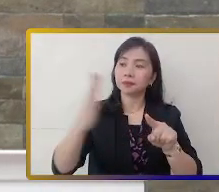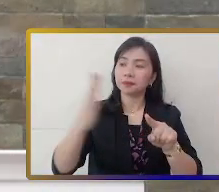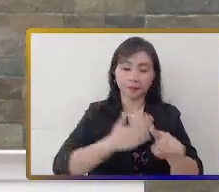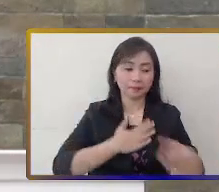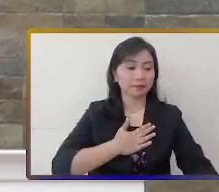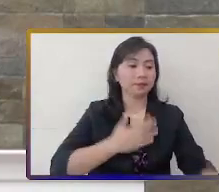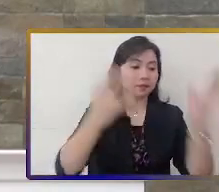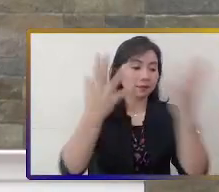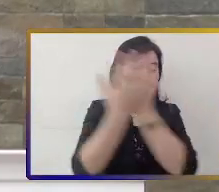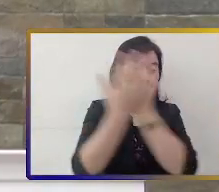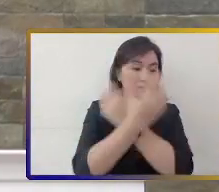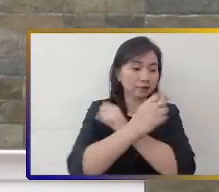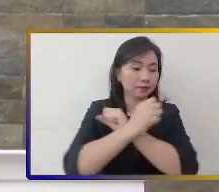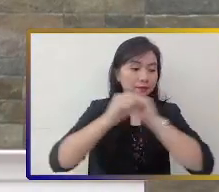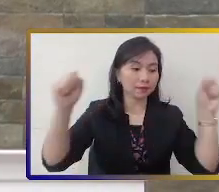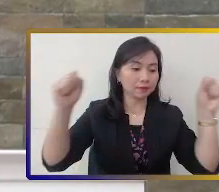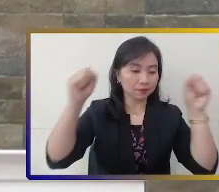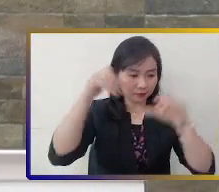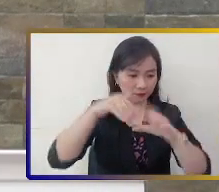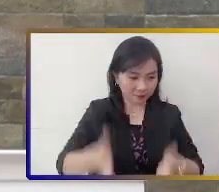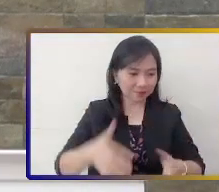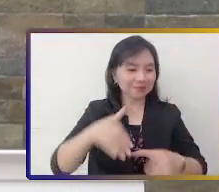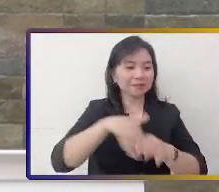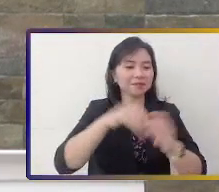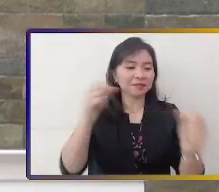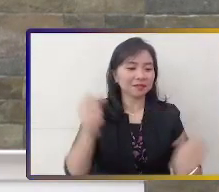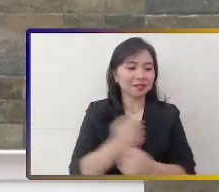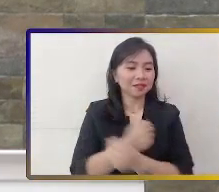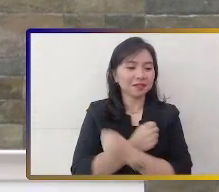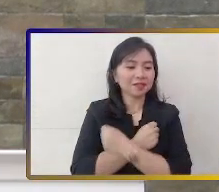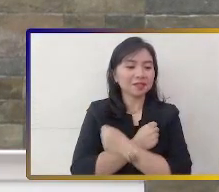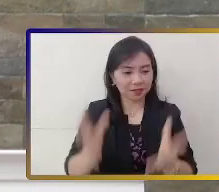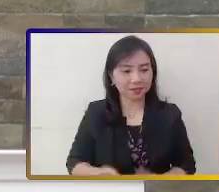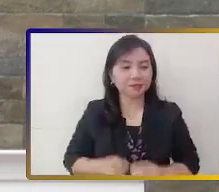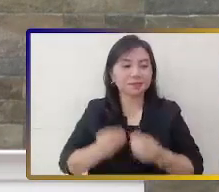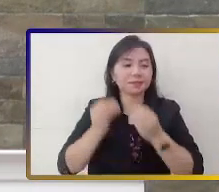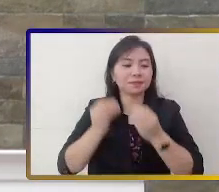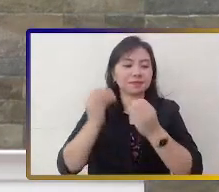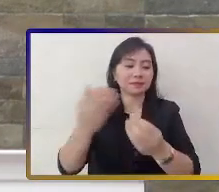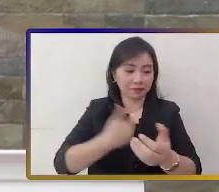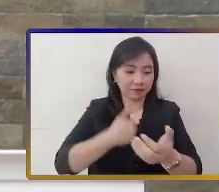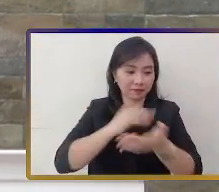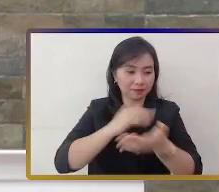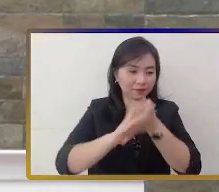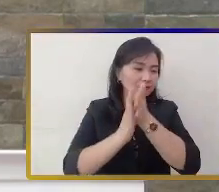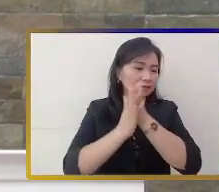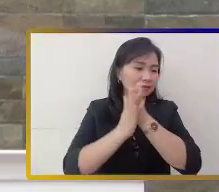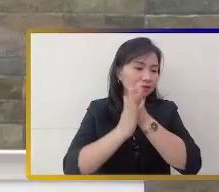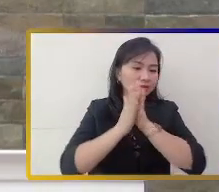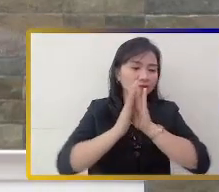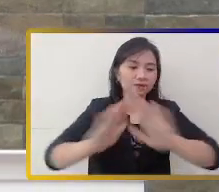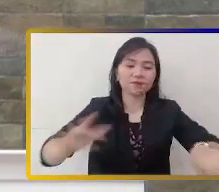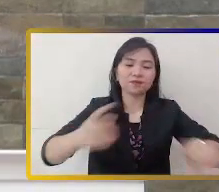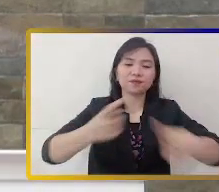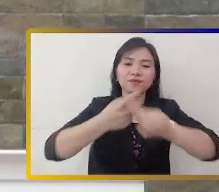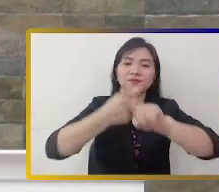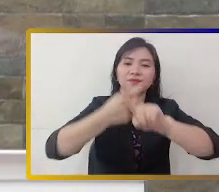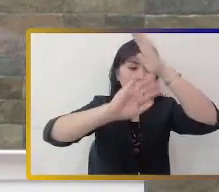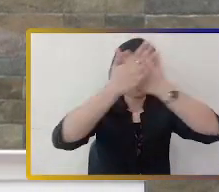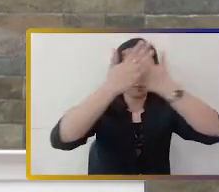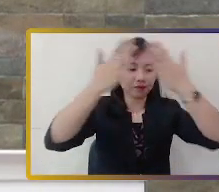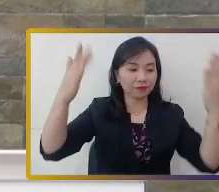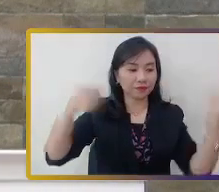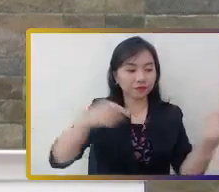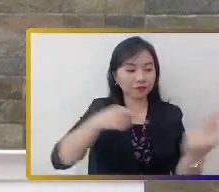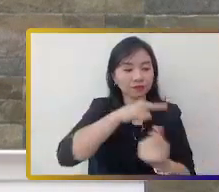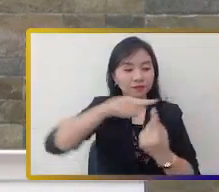but my Savior in love gave me peace from above. When